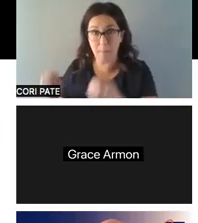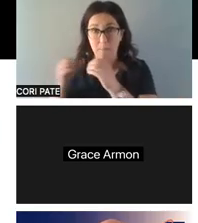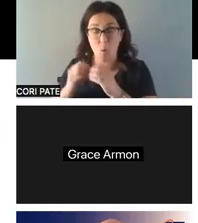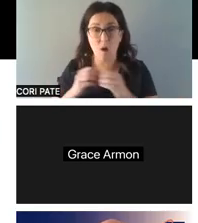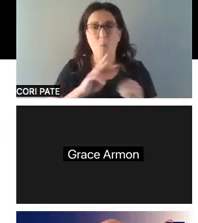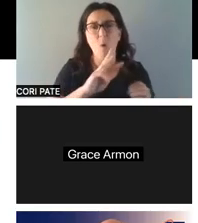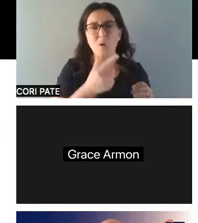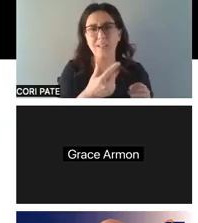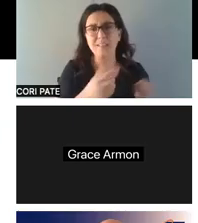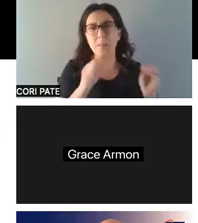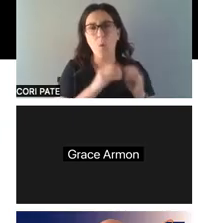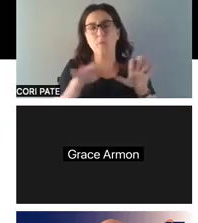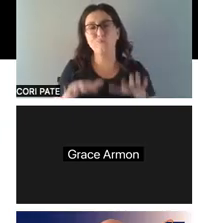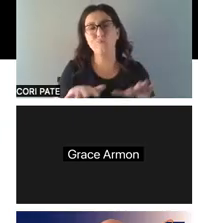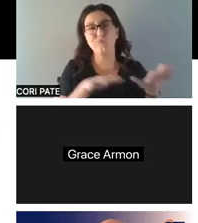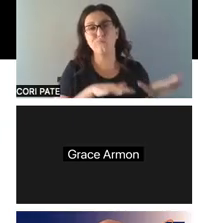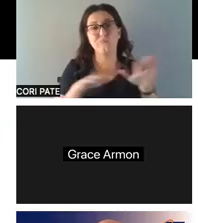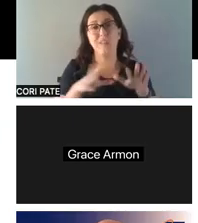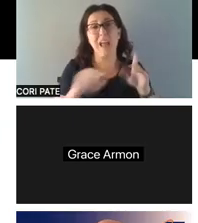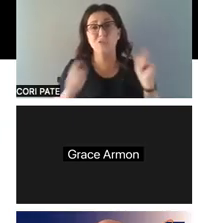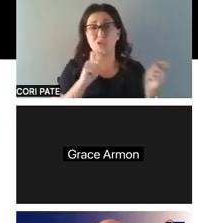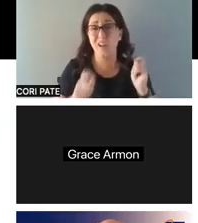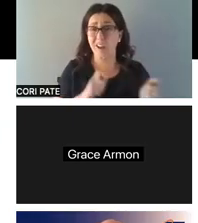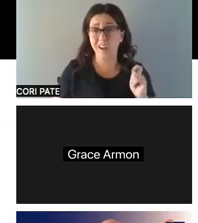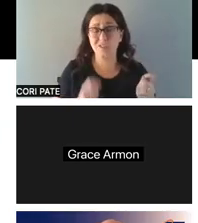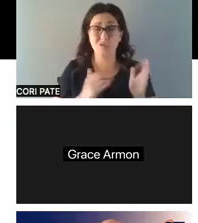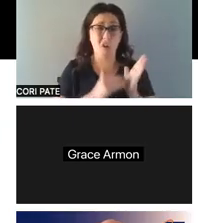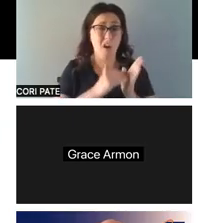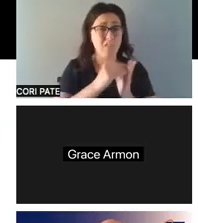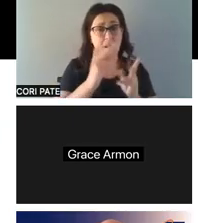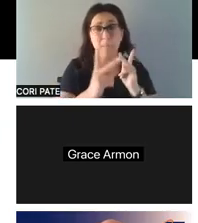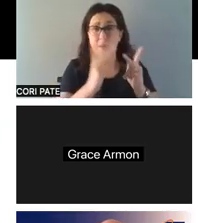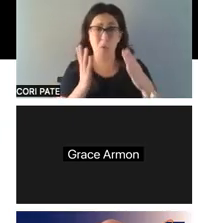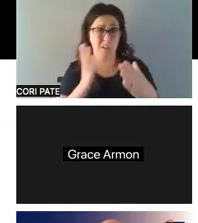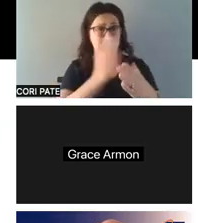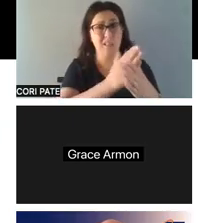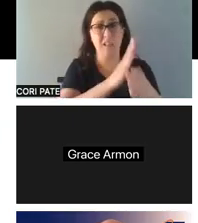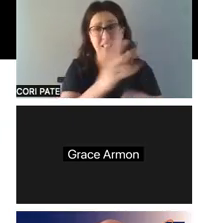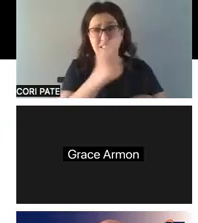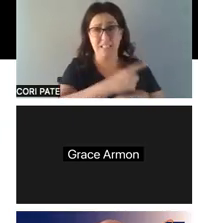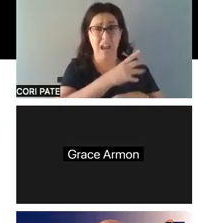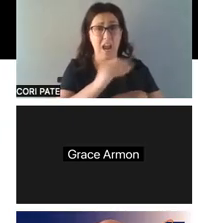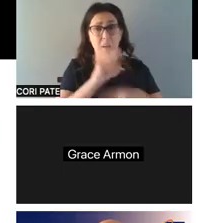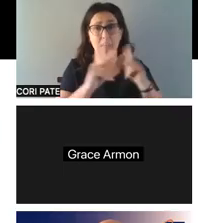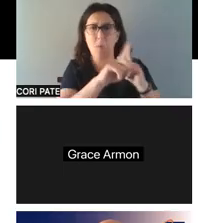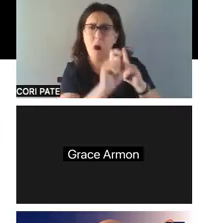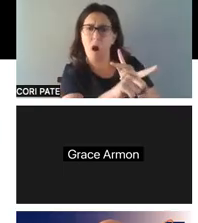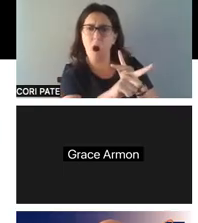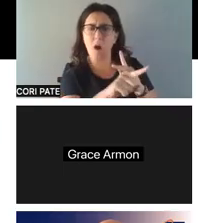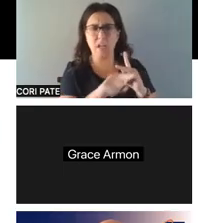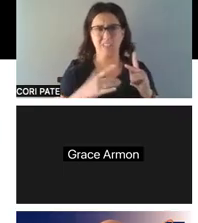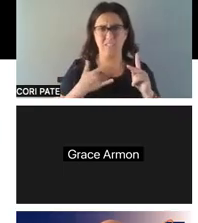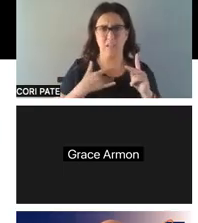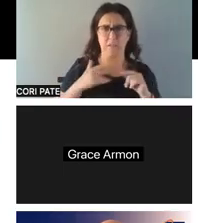paced. Things changed a lot. There were disruptions in his day where people would ask him questions and he felt unsure of how to answer those questions